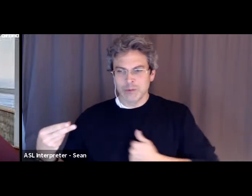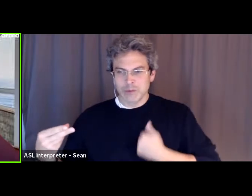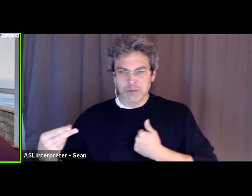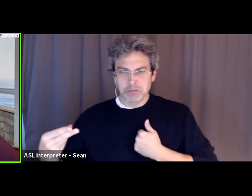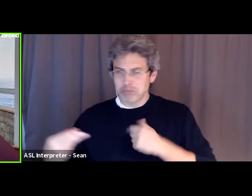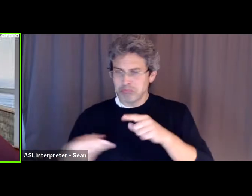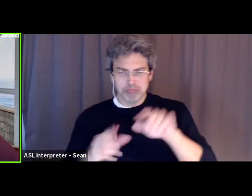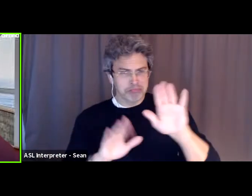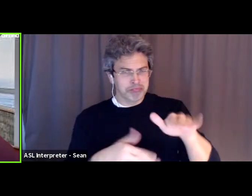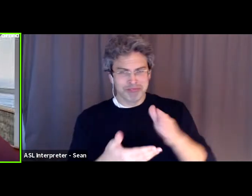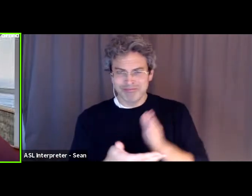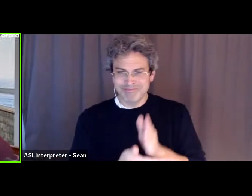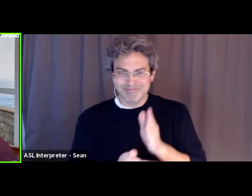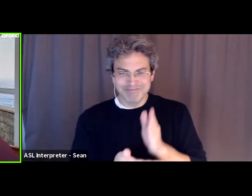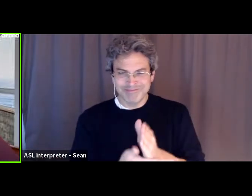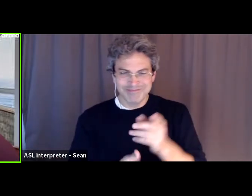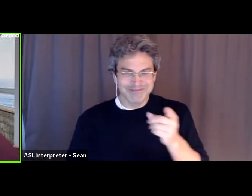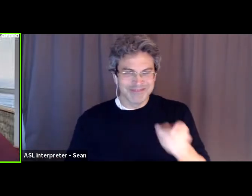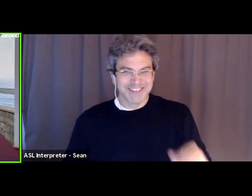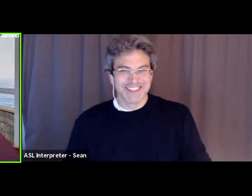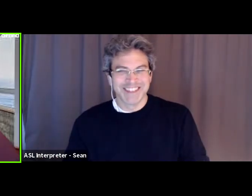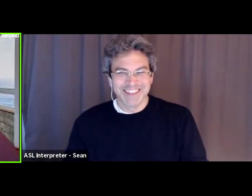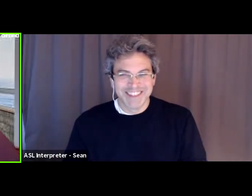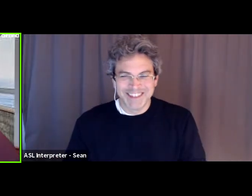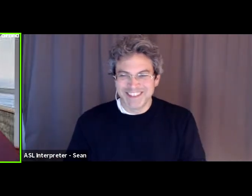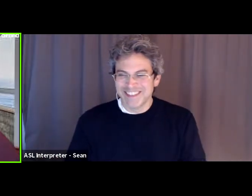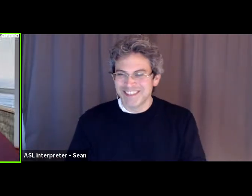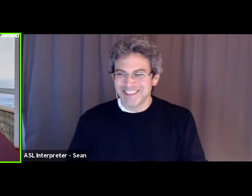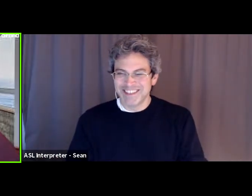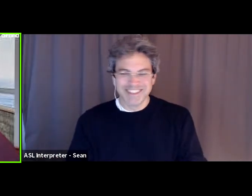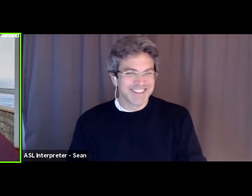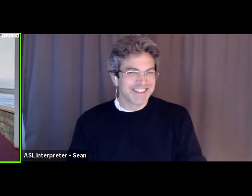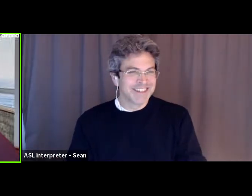okay. Here we go. Sorry to interrupt you.